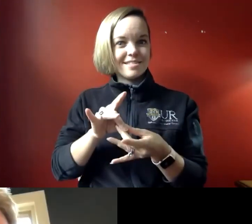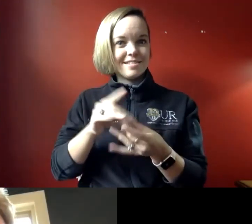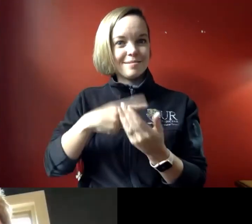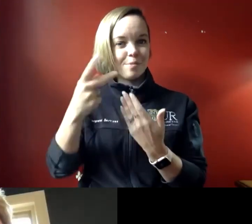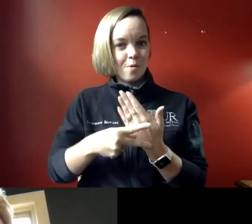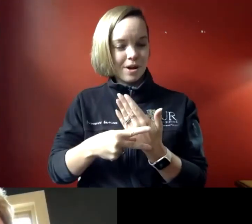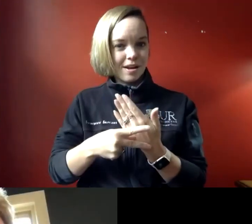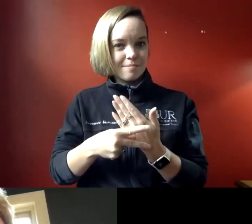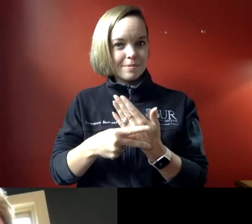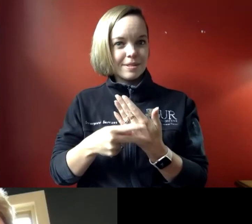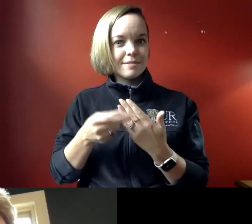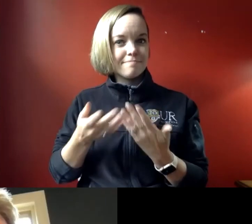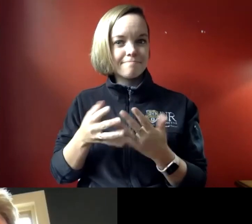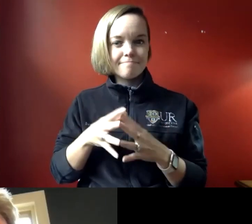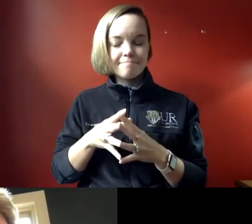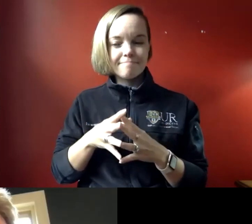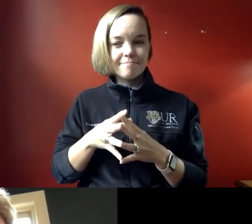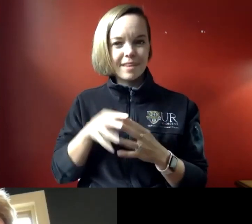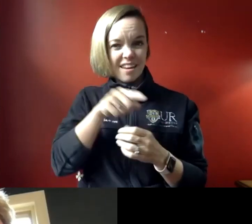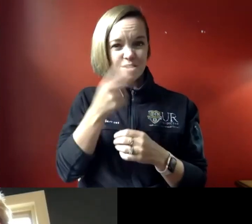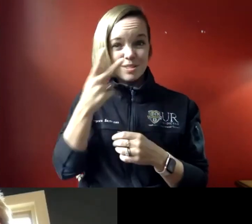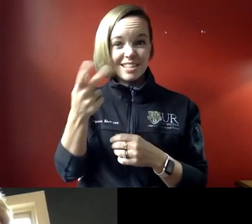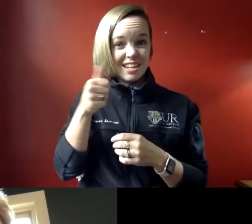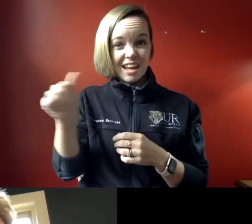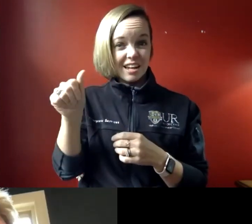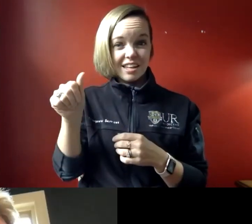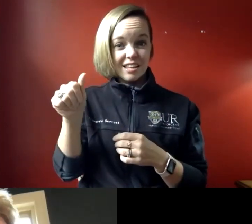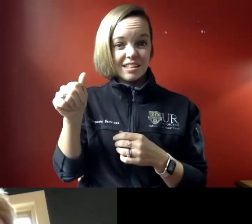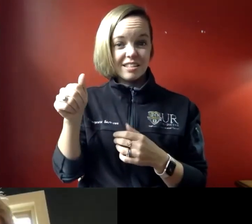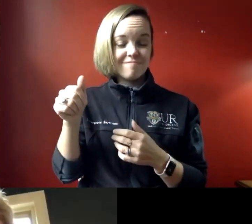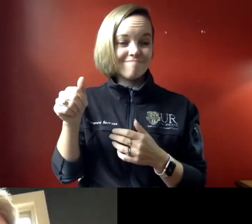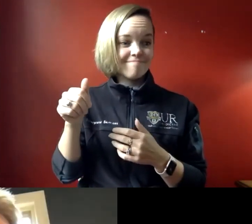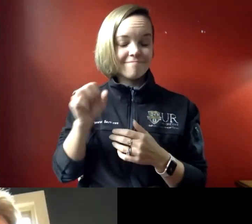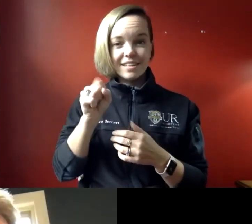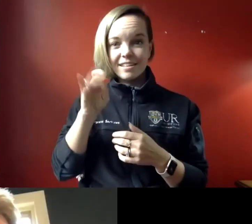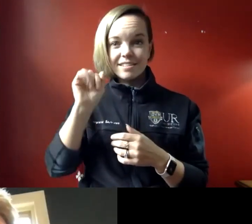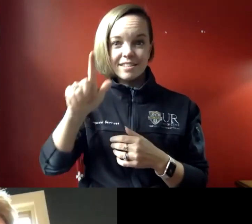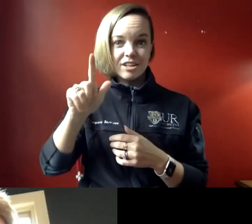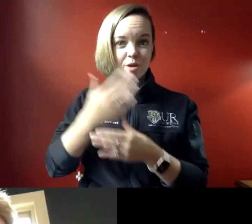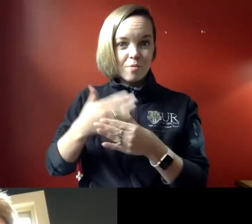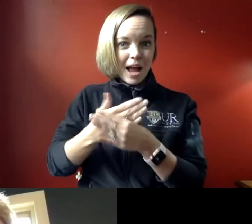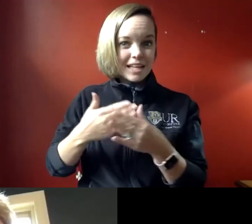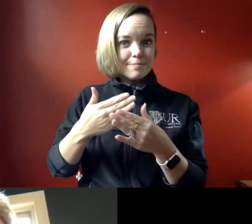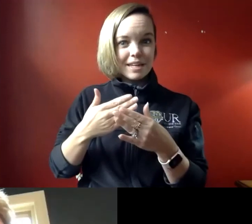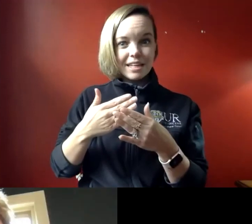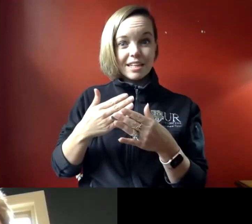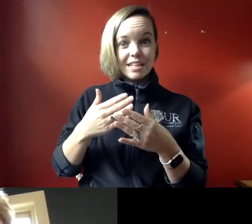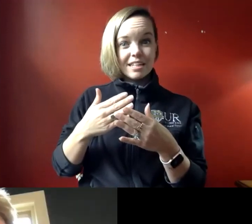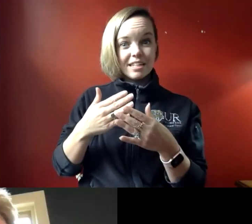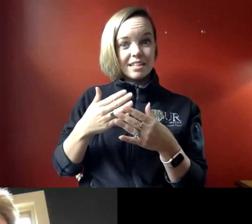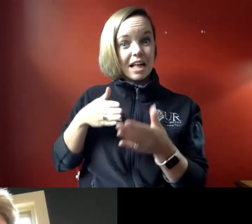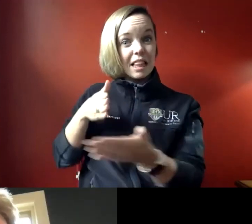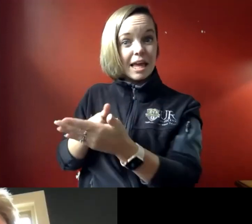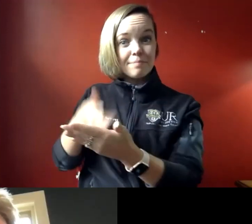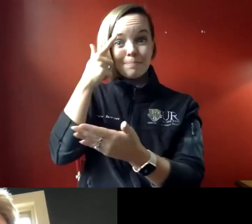programmings. Have you seen any eruption of sexual harassment claims because someone chatted something to